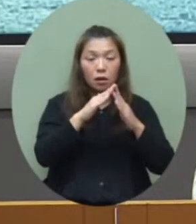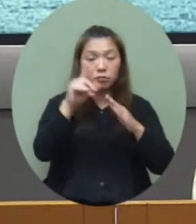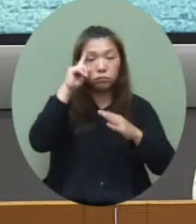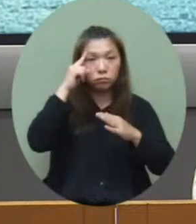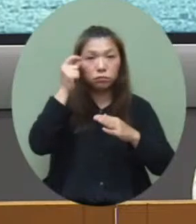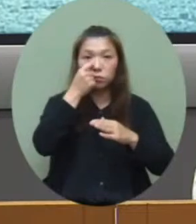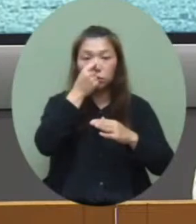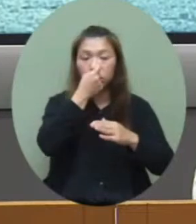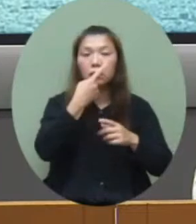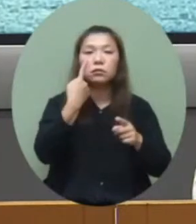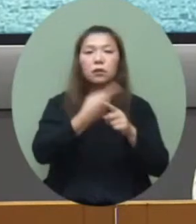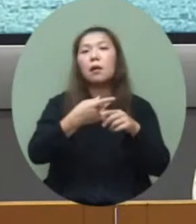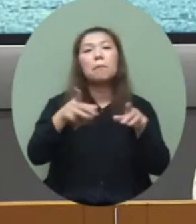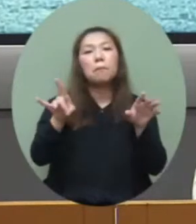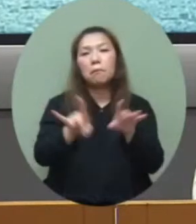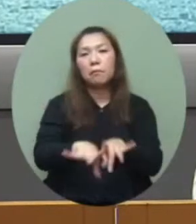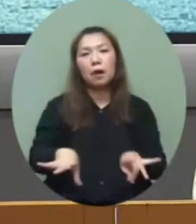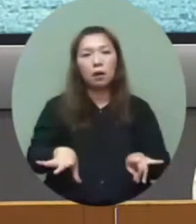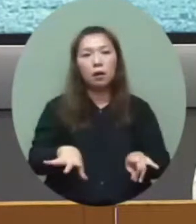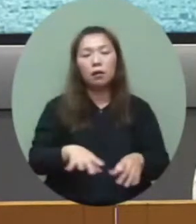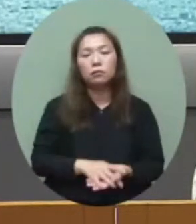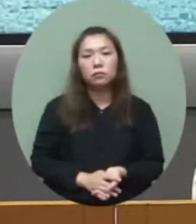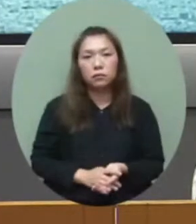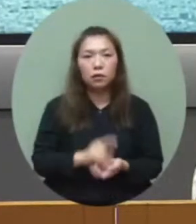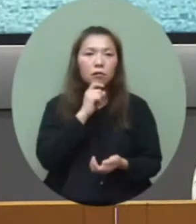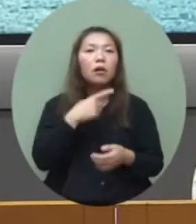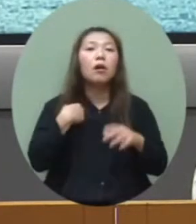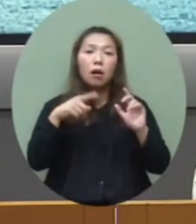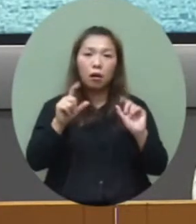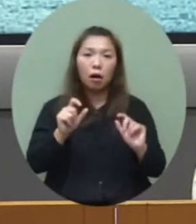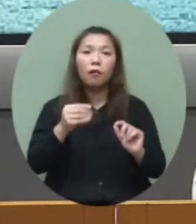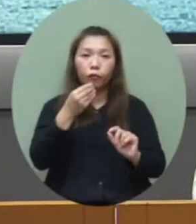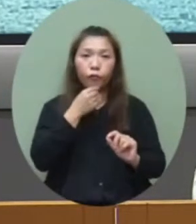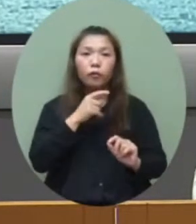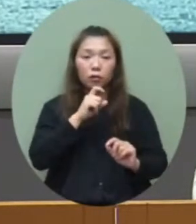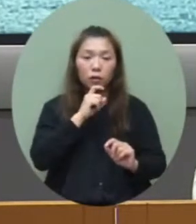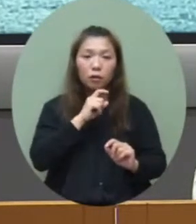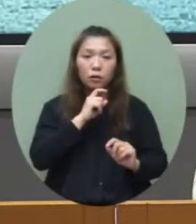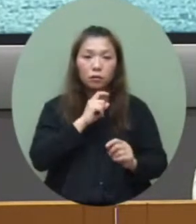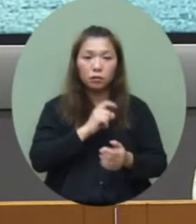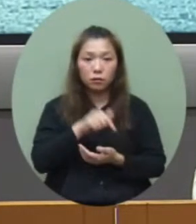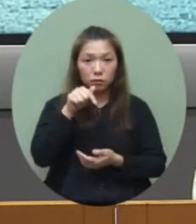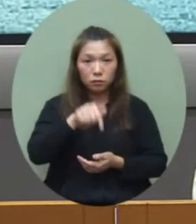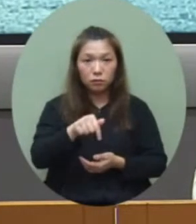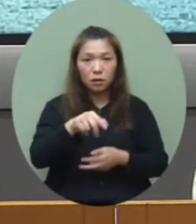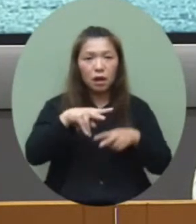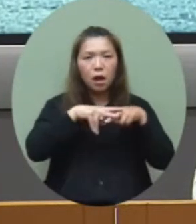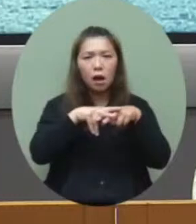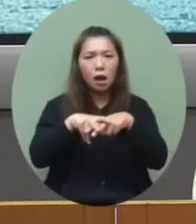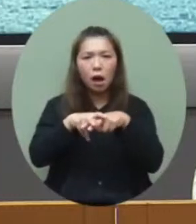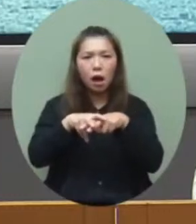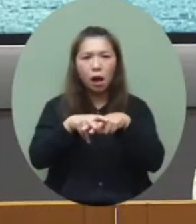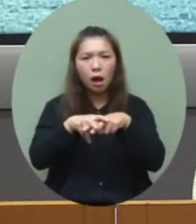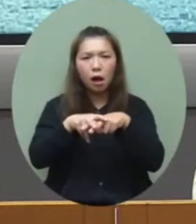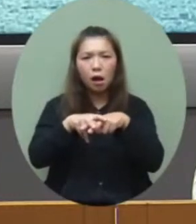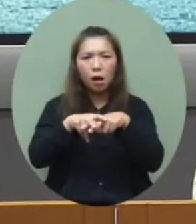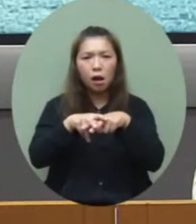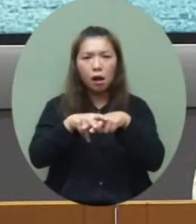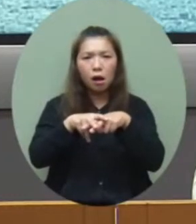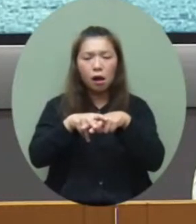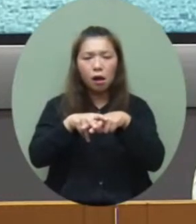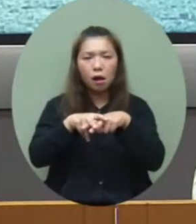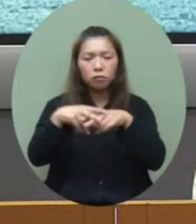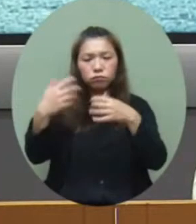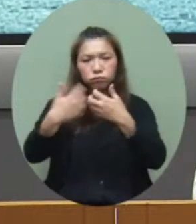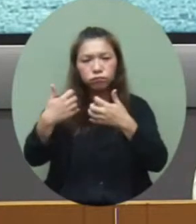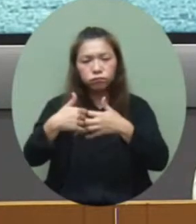because we have explained that the subvariant, they need a few days,